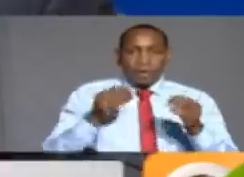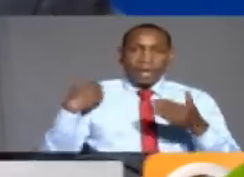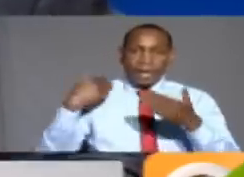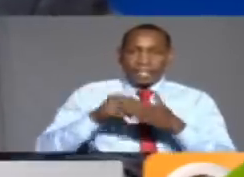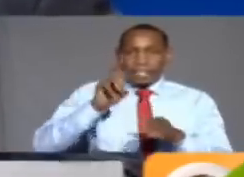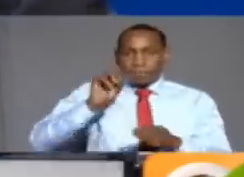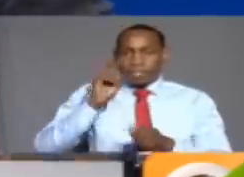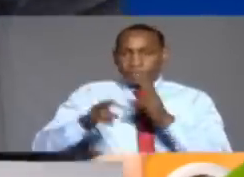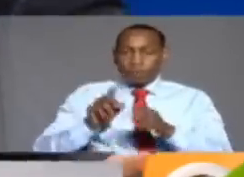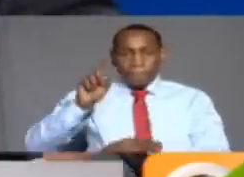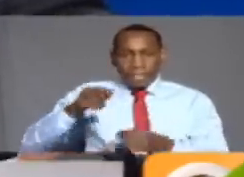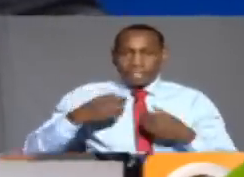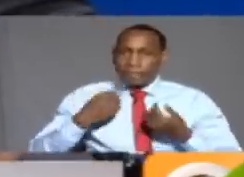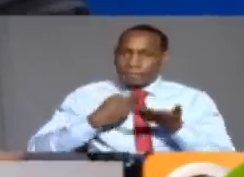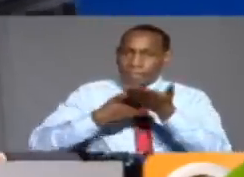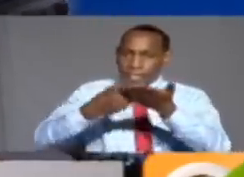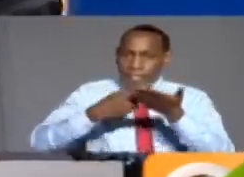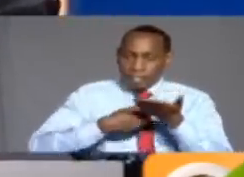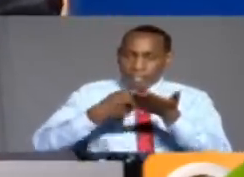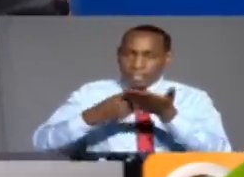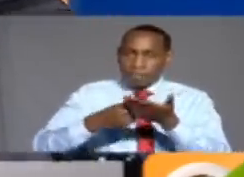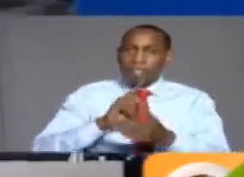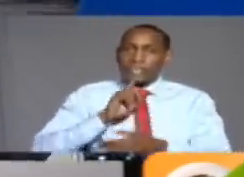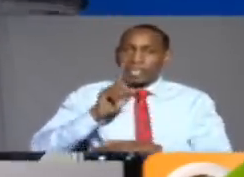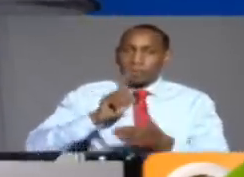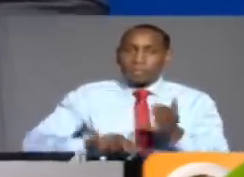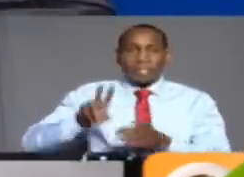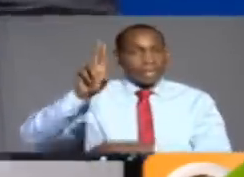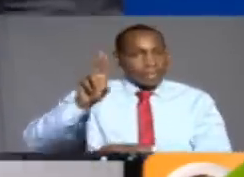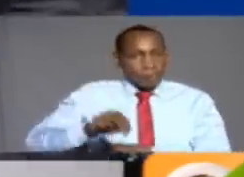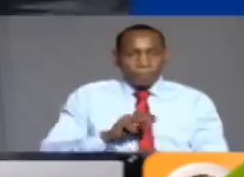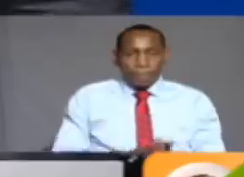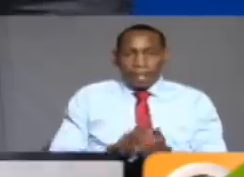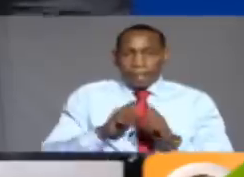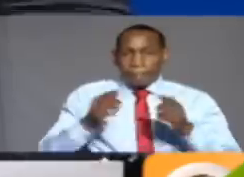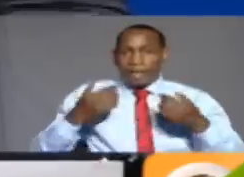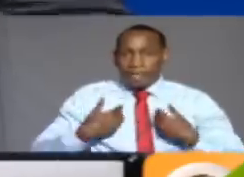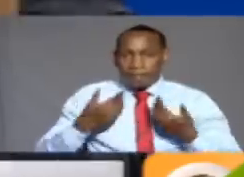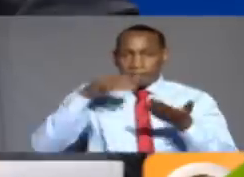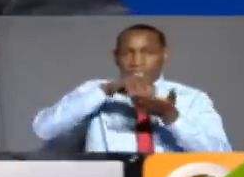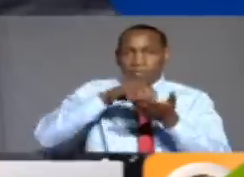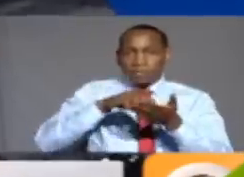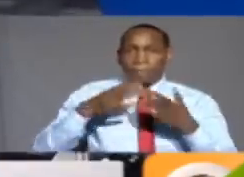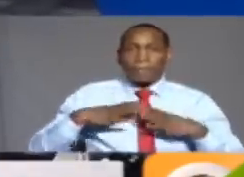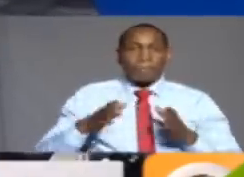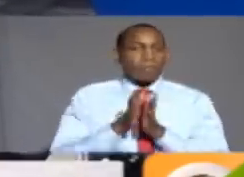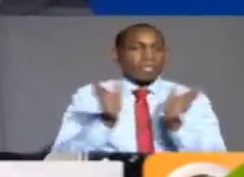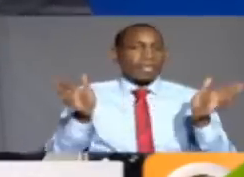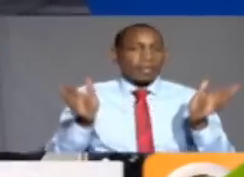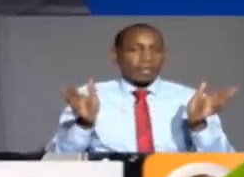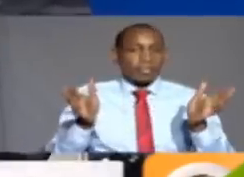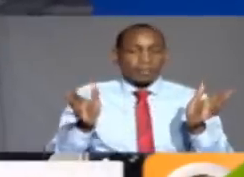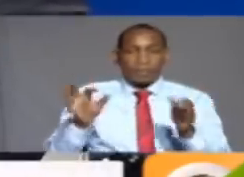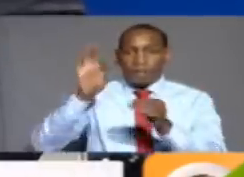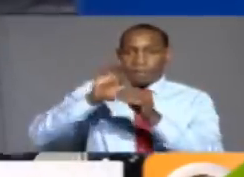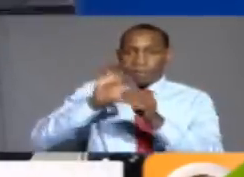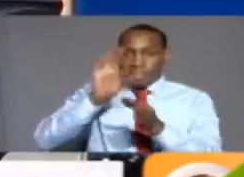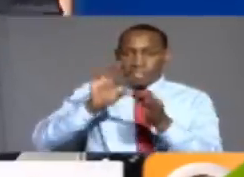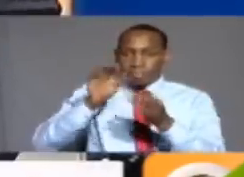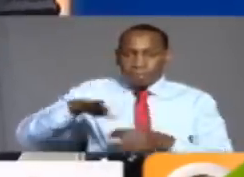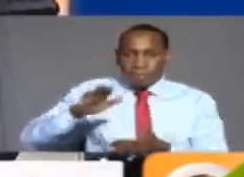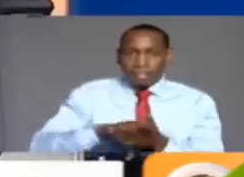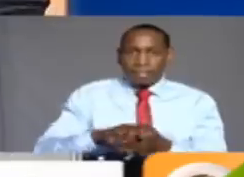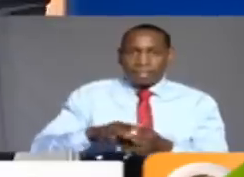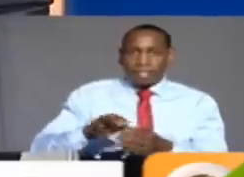were not having that conversation, I would not be out there saying no. But because we have a situation where people are generalizing votes that belong to the region and saying, we